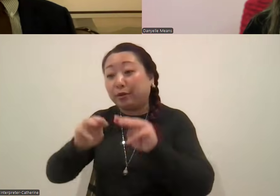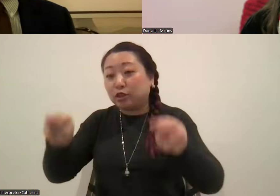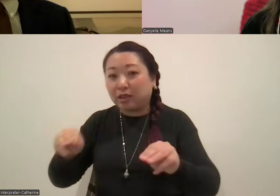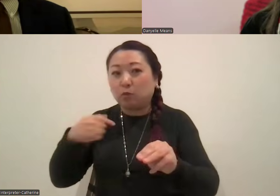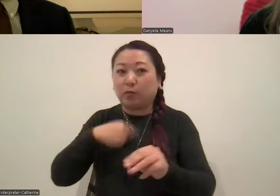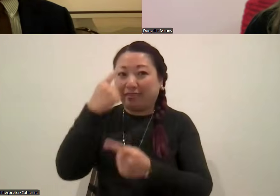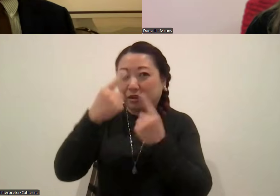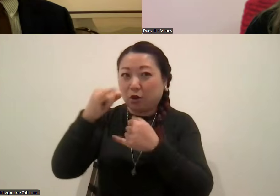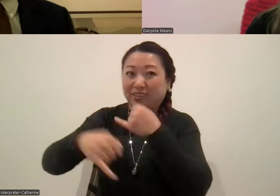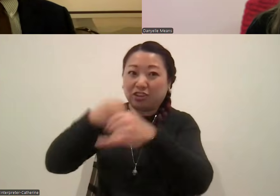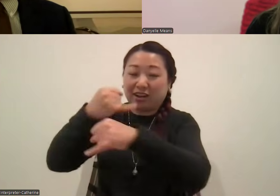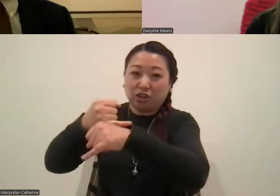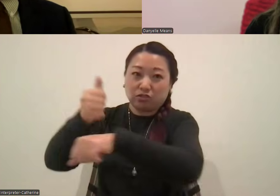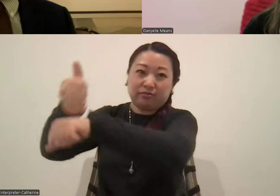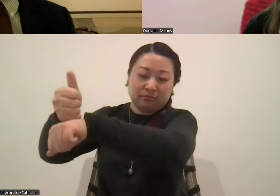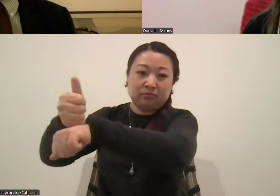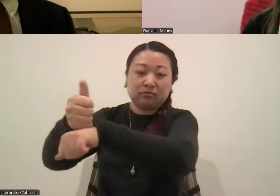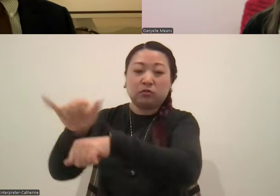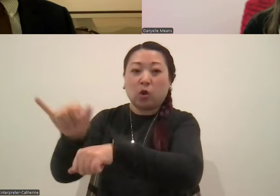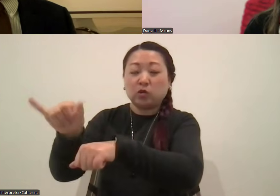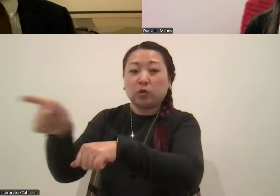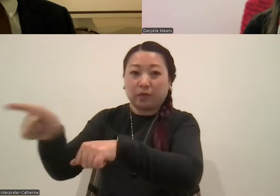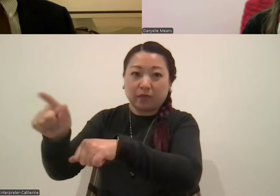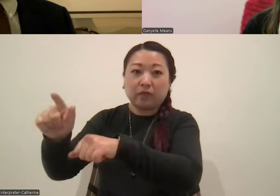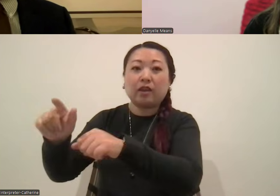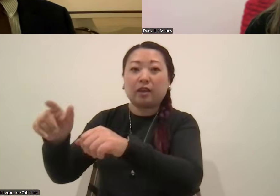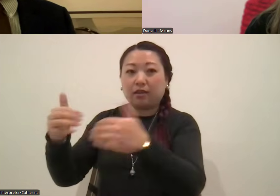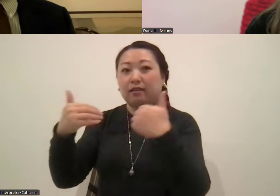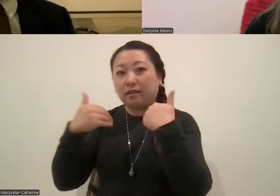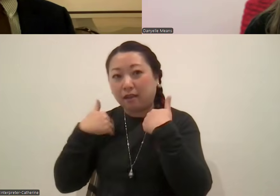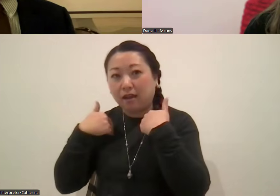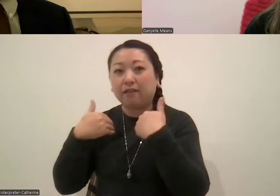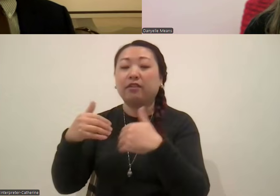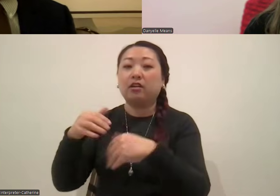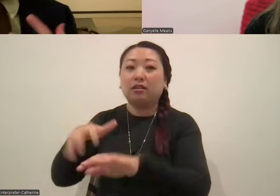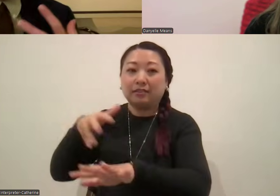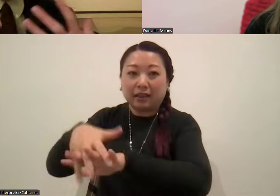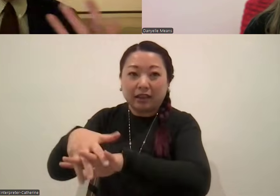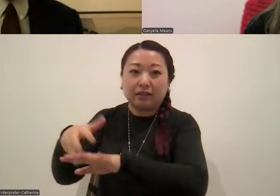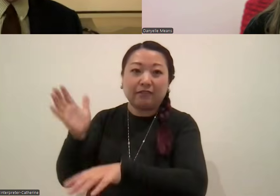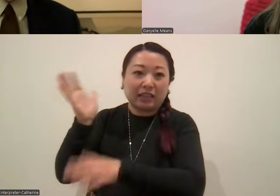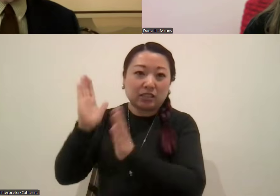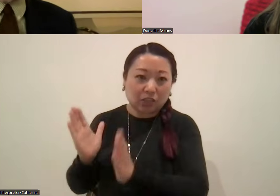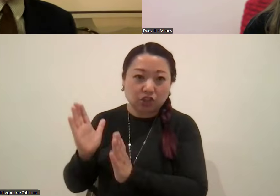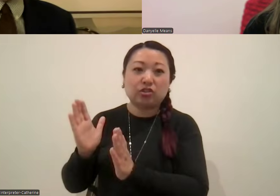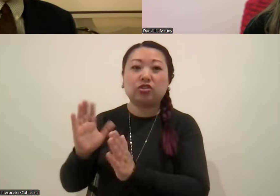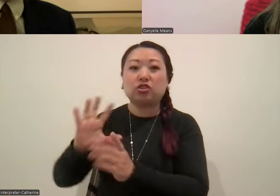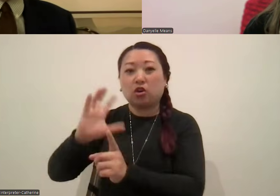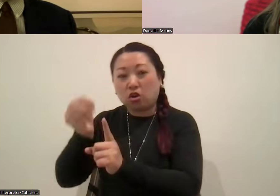that also hold Native ancestors and other cultural belongings where NAGPRA doesn't